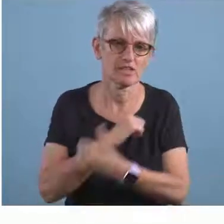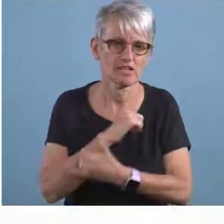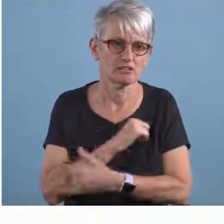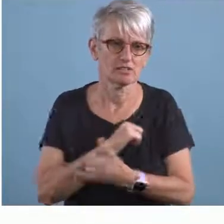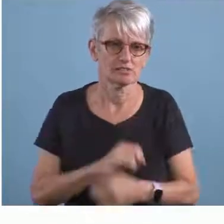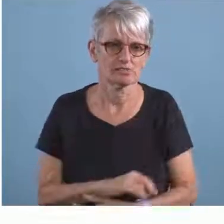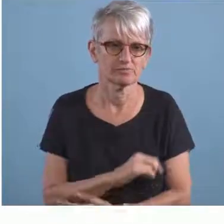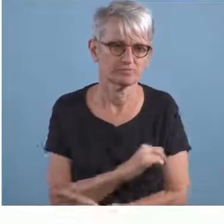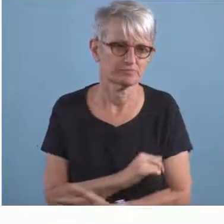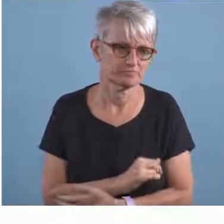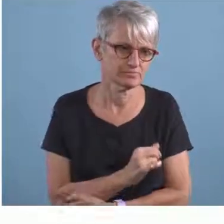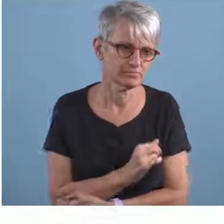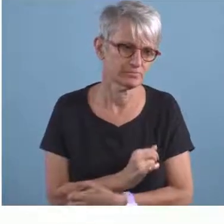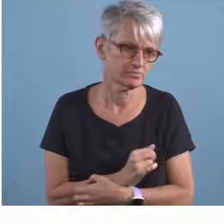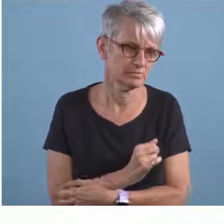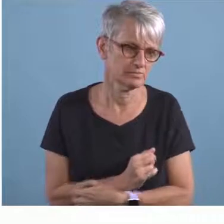been engaged with as well.